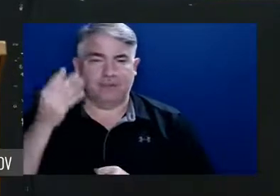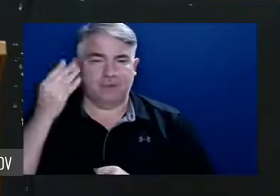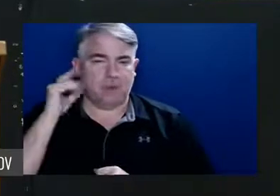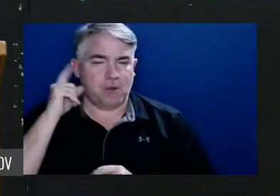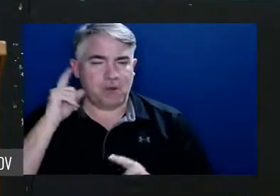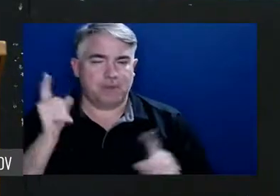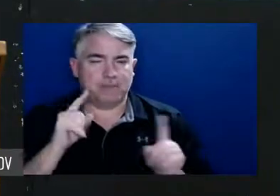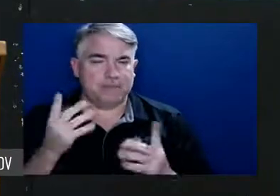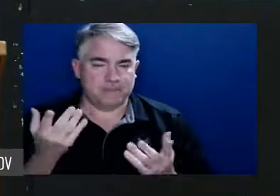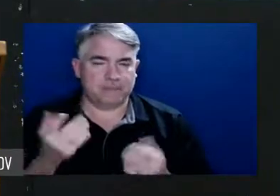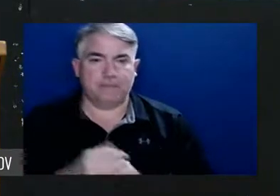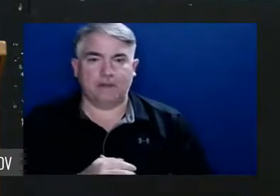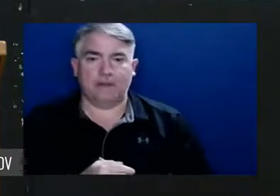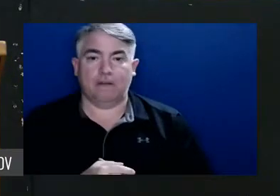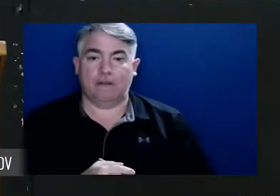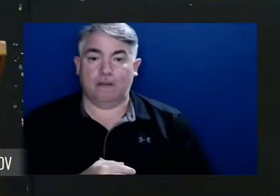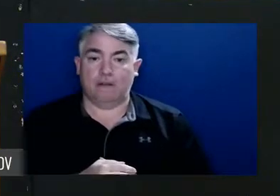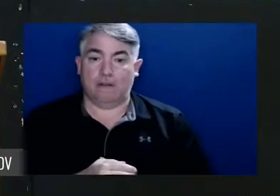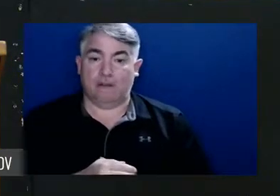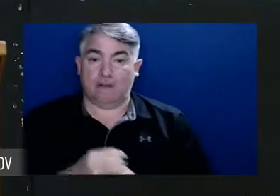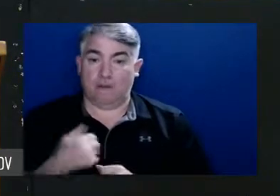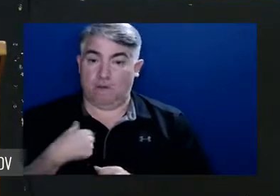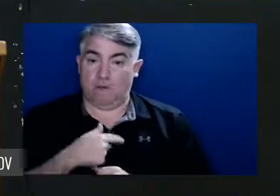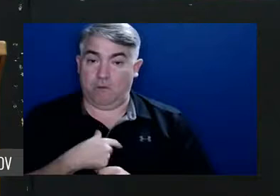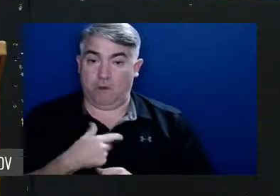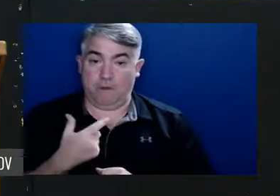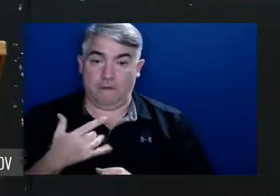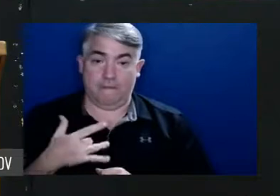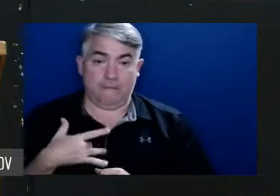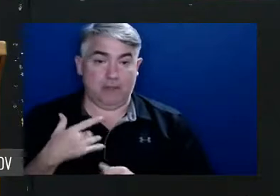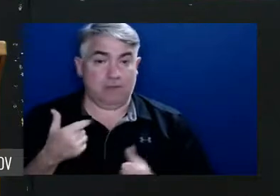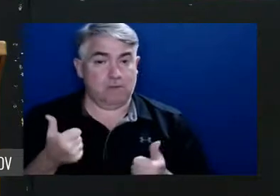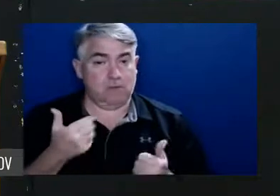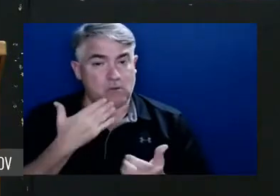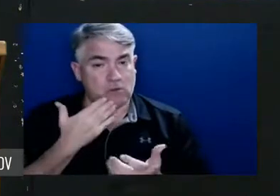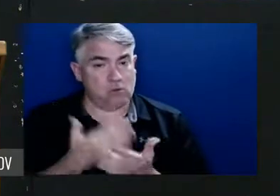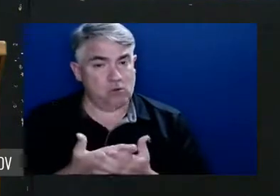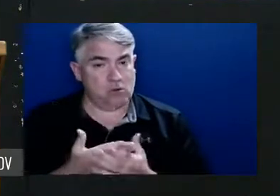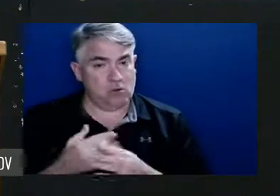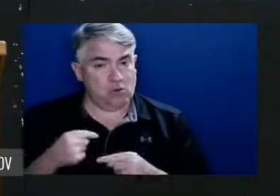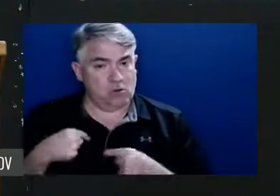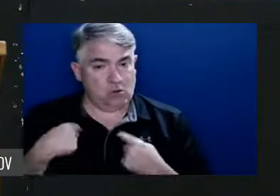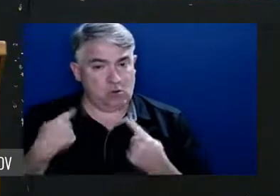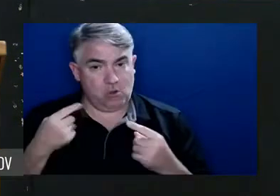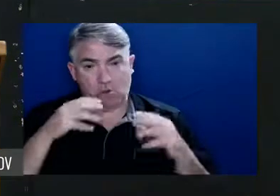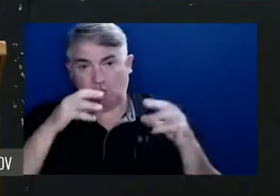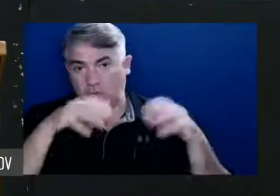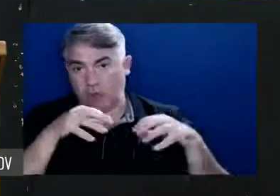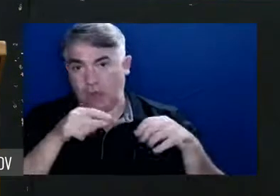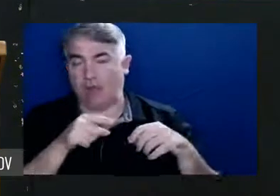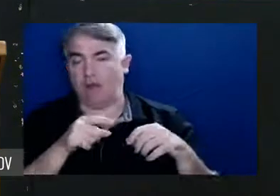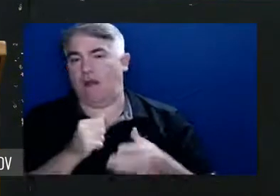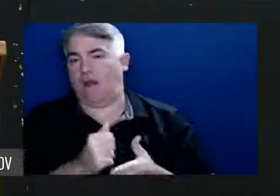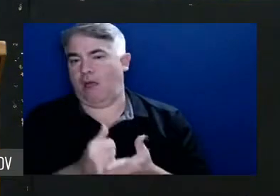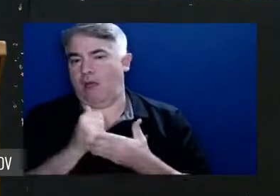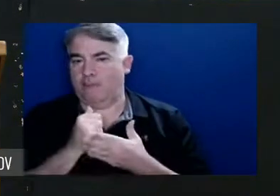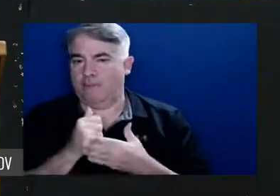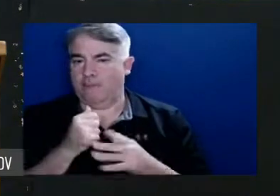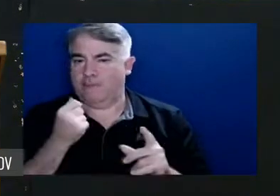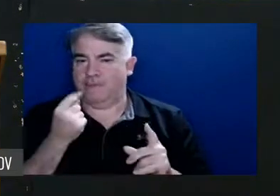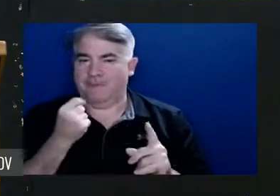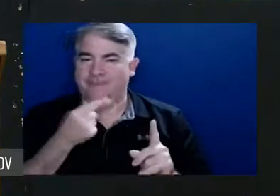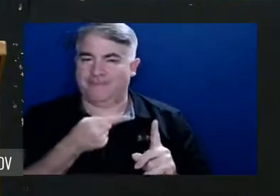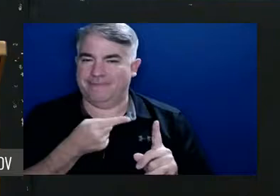We are feeling good in a lot of those areas. We did get some rain, but there's a big grain of salt with all that. And I think we've learned over the